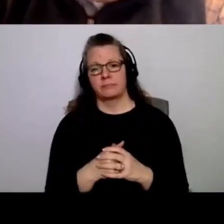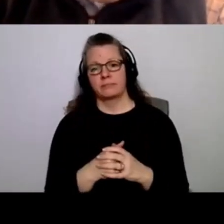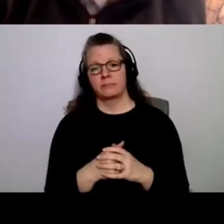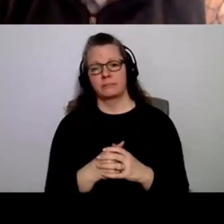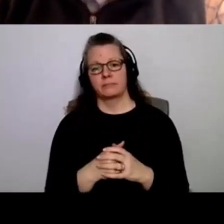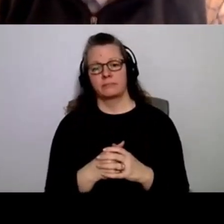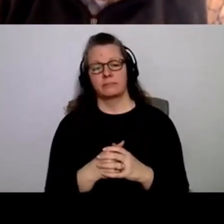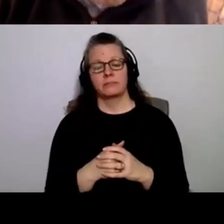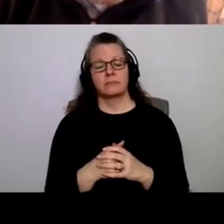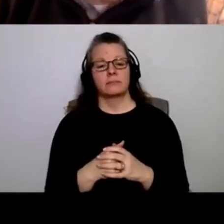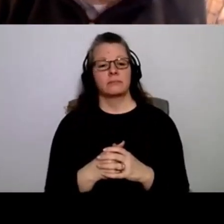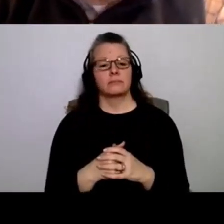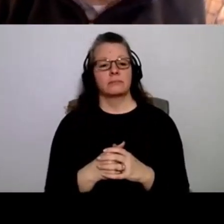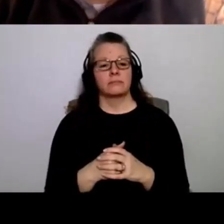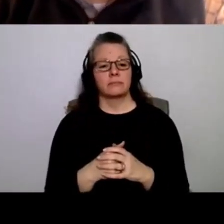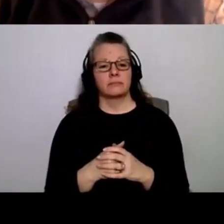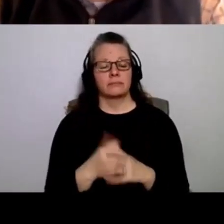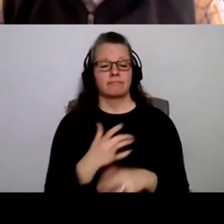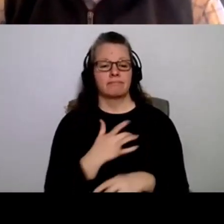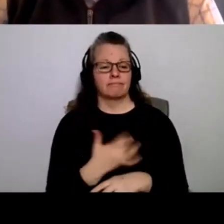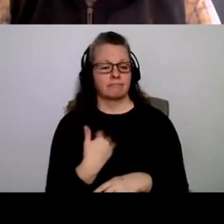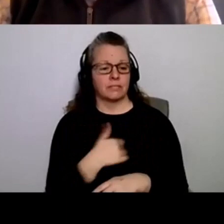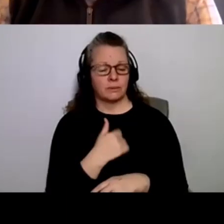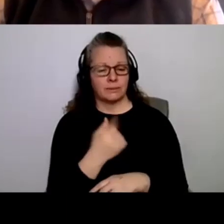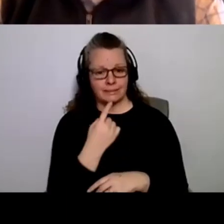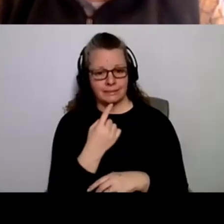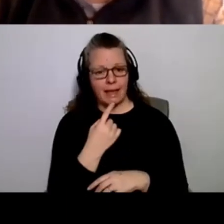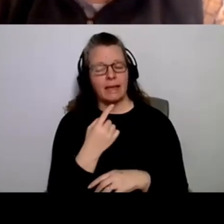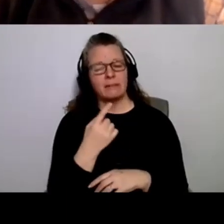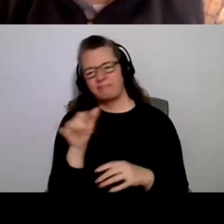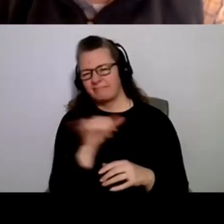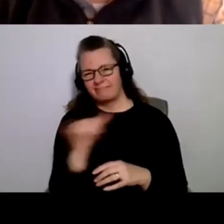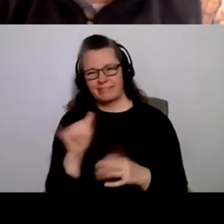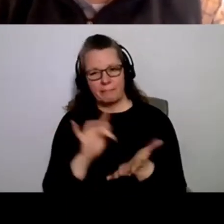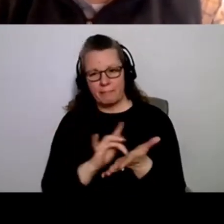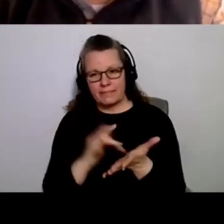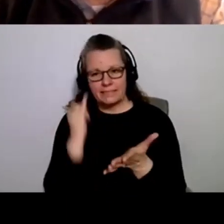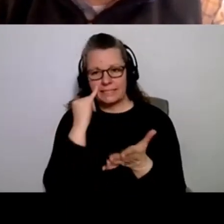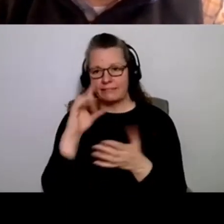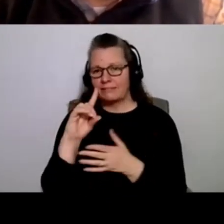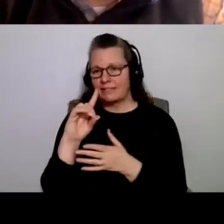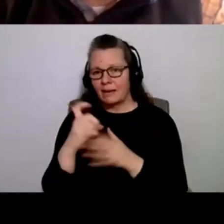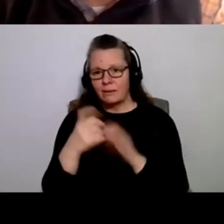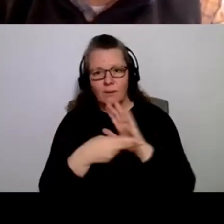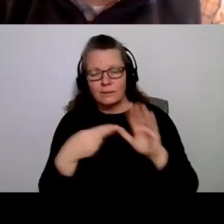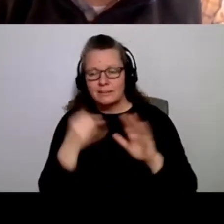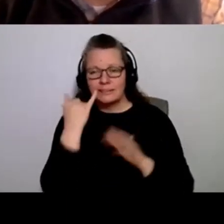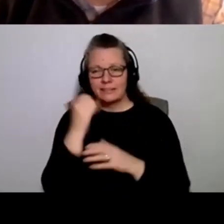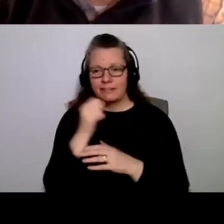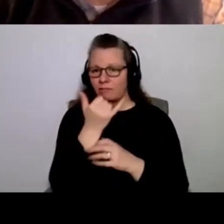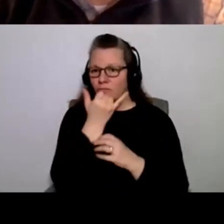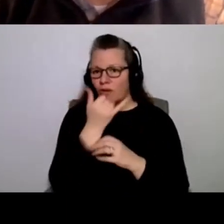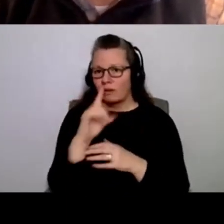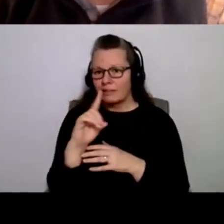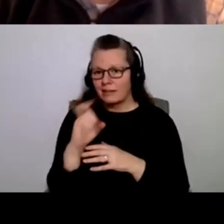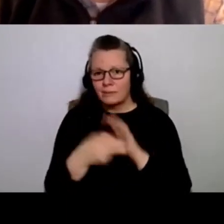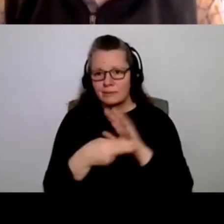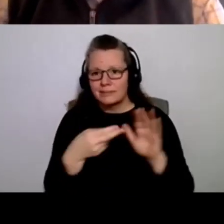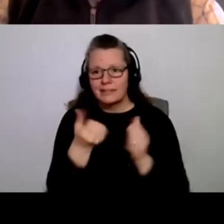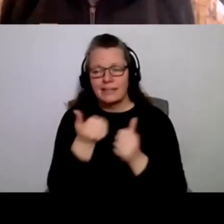classically, we'll say that just like in medicine, if we have the inaccurate diagnosis, any intervention